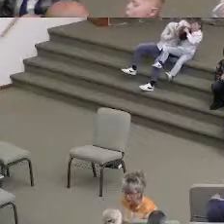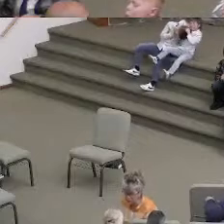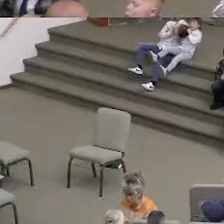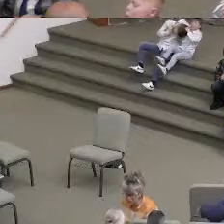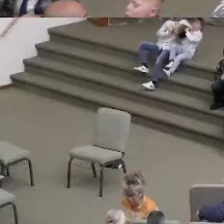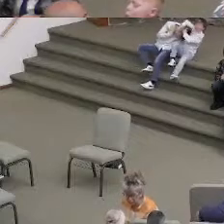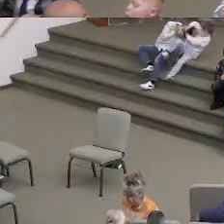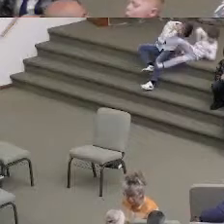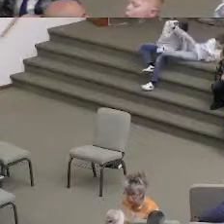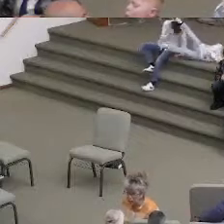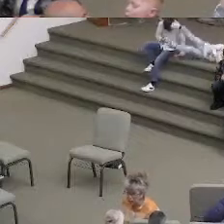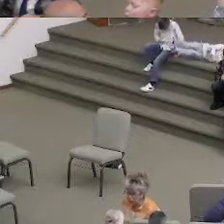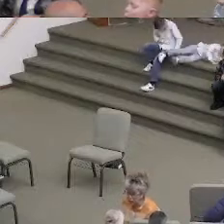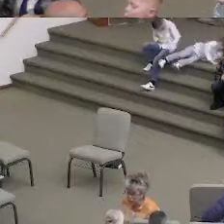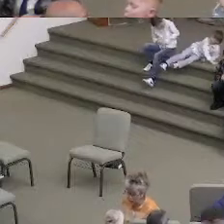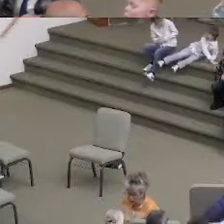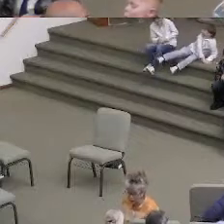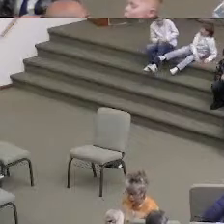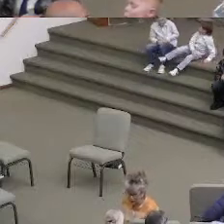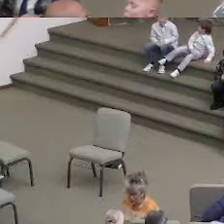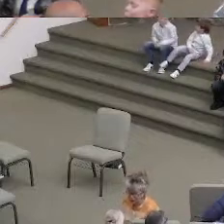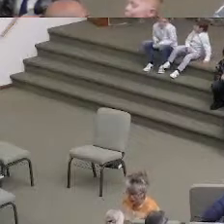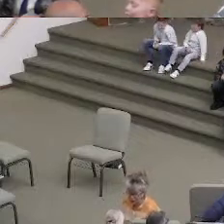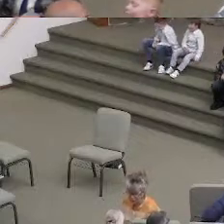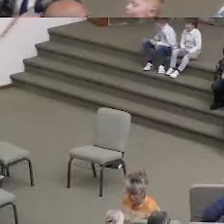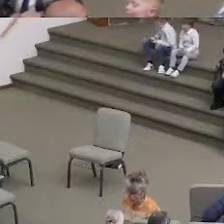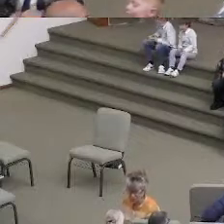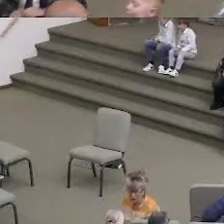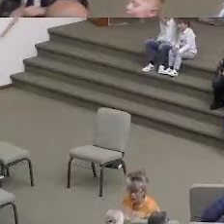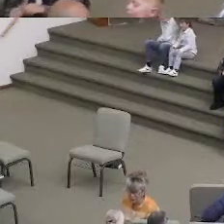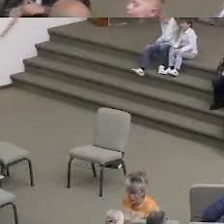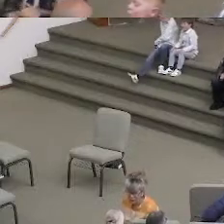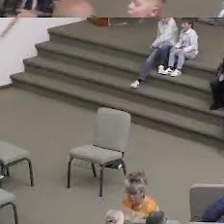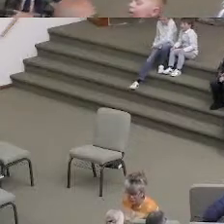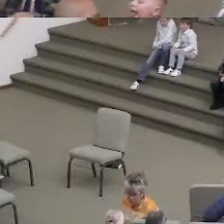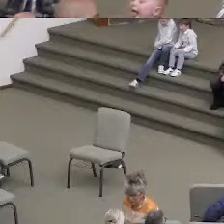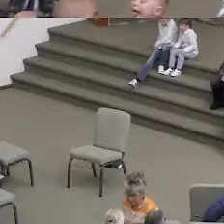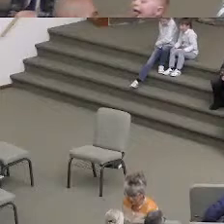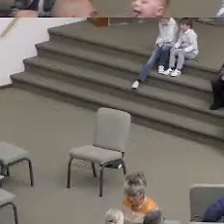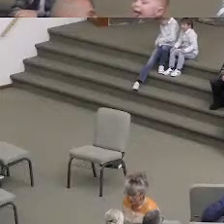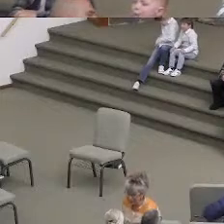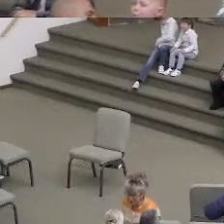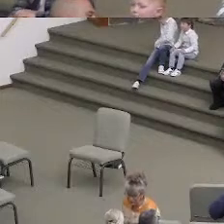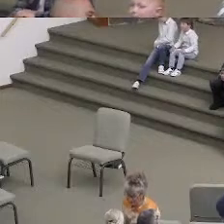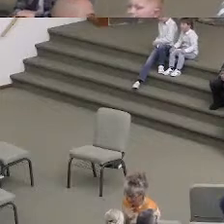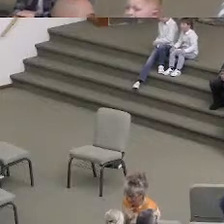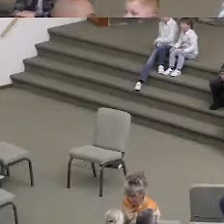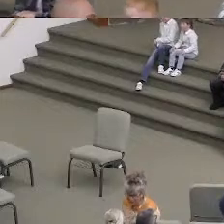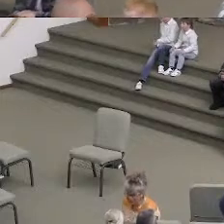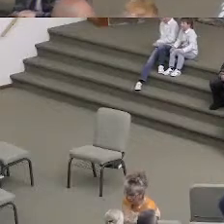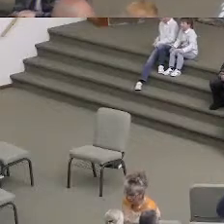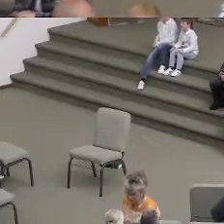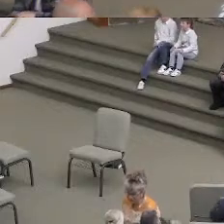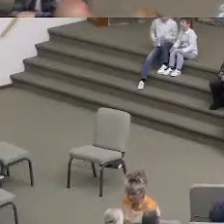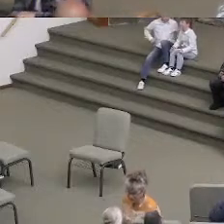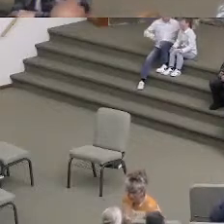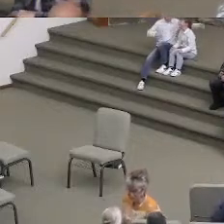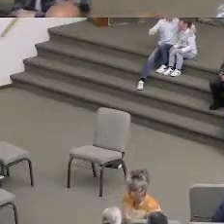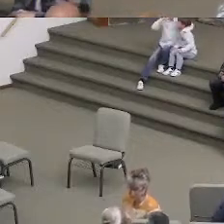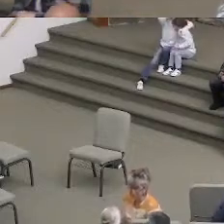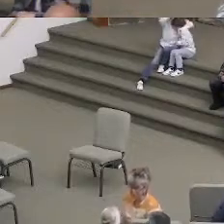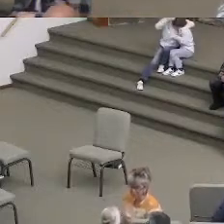1 John 2:17. The world desires pass away. Whoever does the will of God lives forever. Very good job.